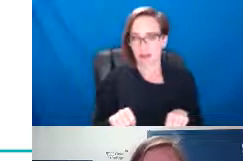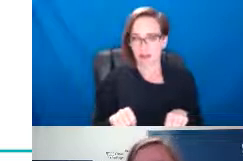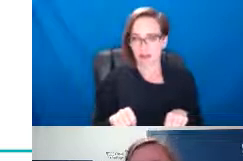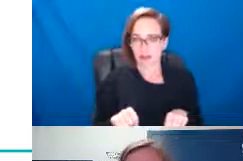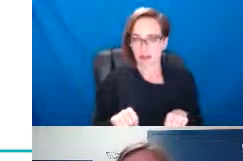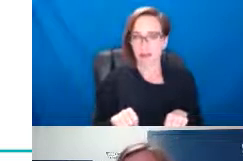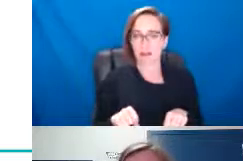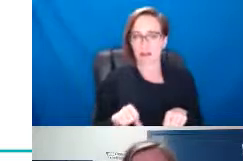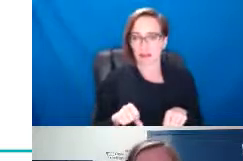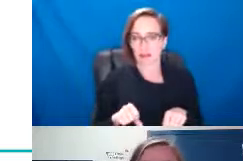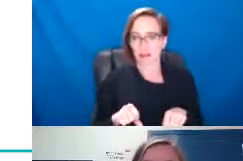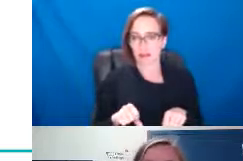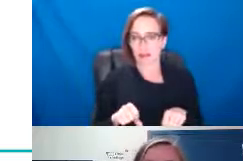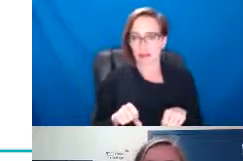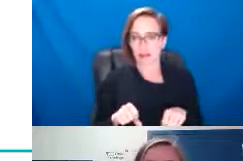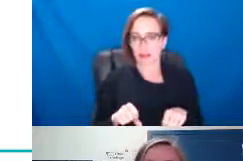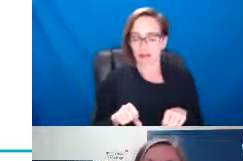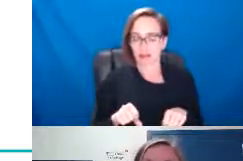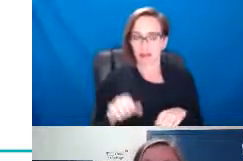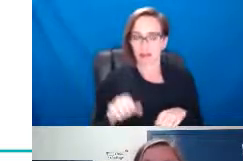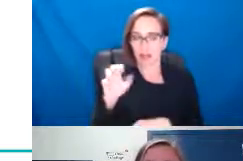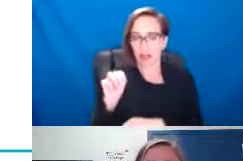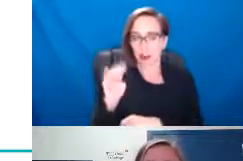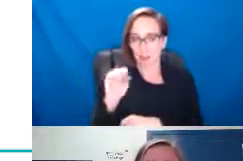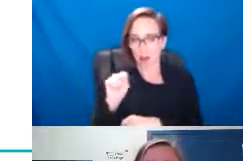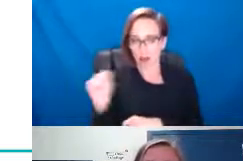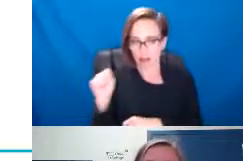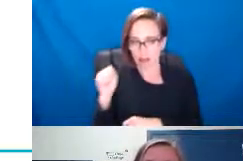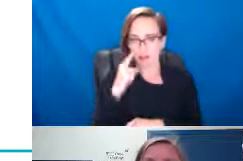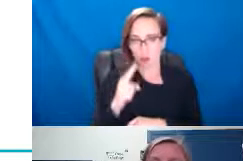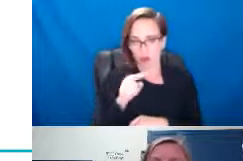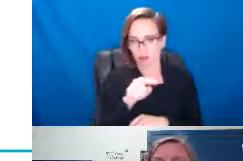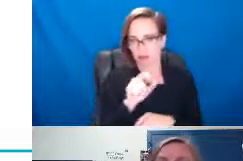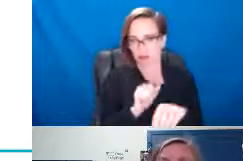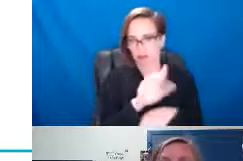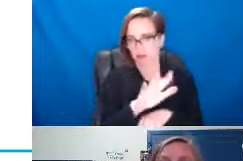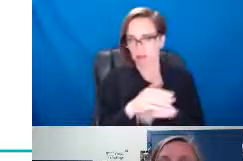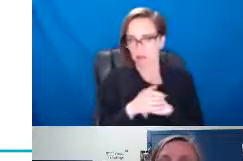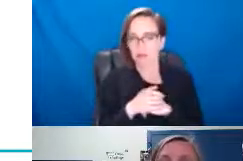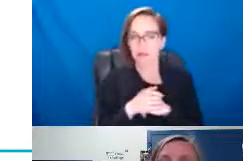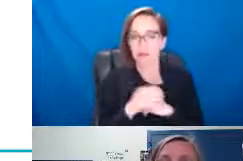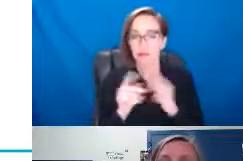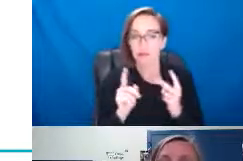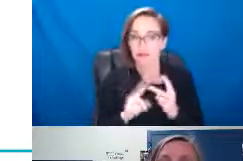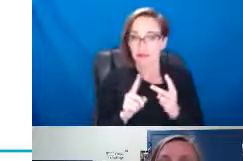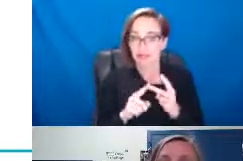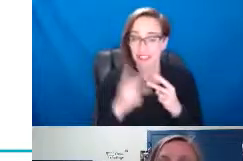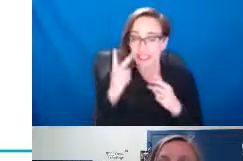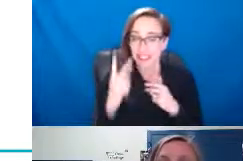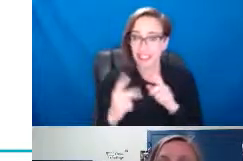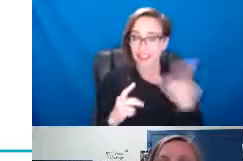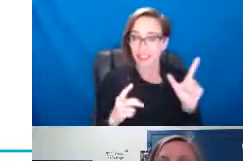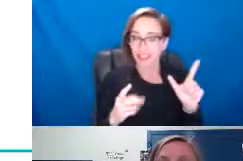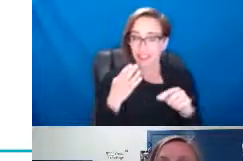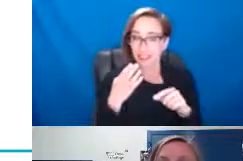them if they are a Braille reader. As you can see, there is a blue